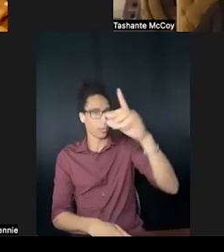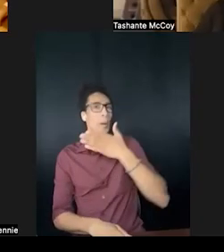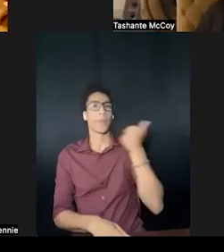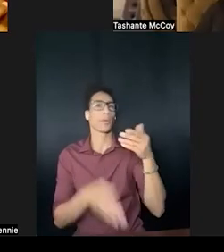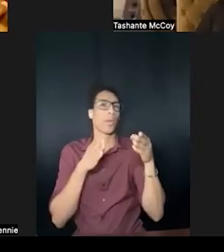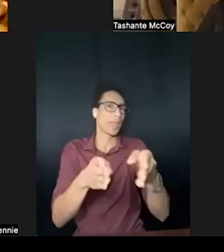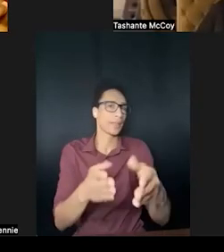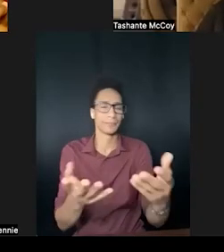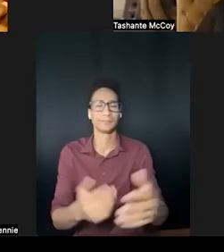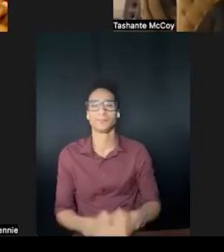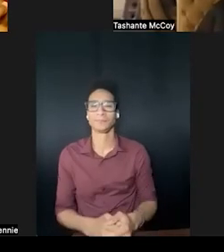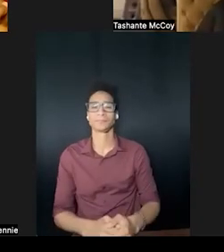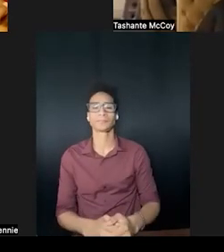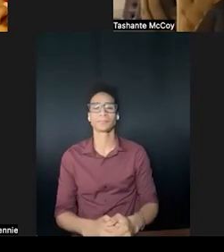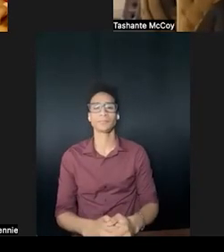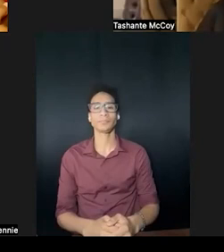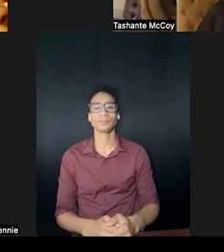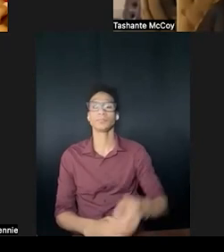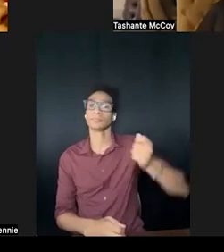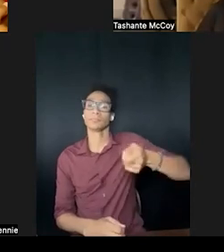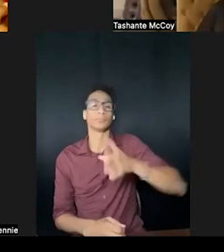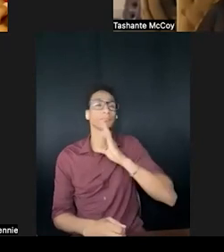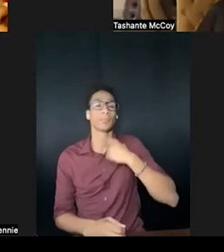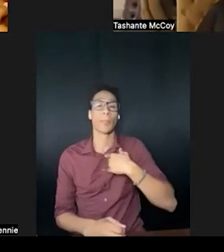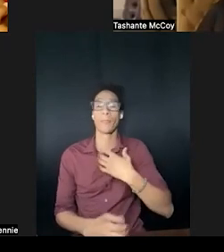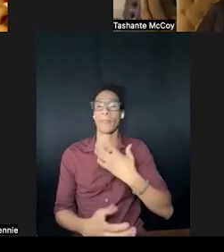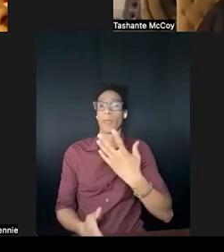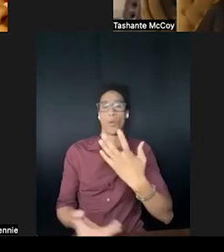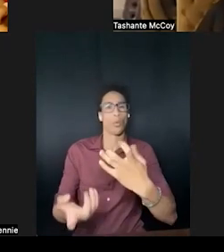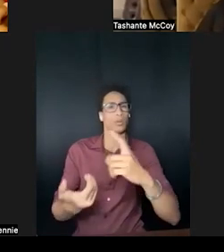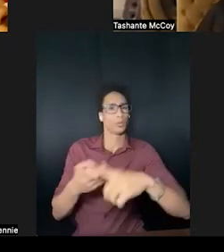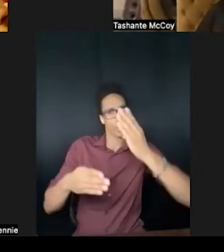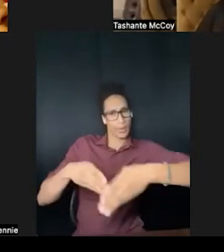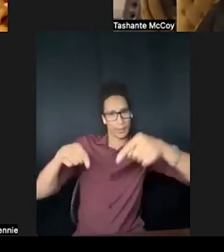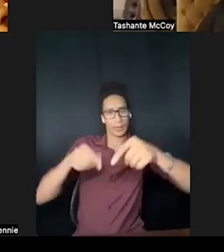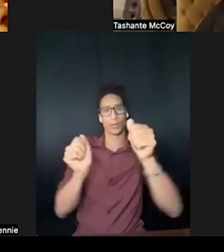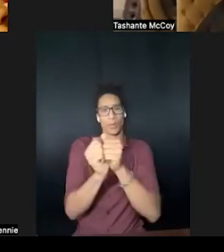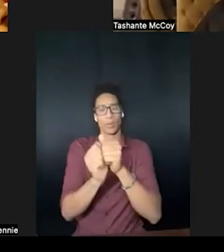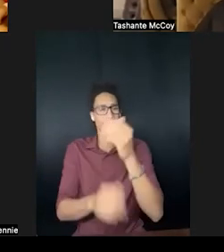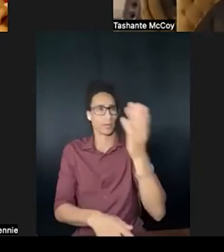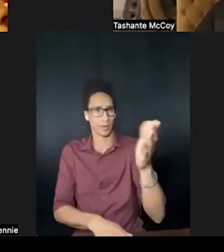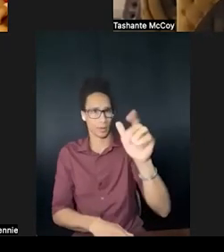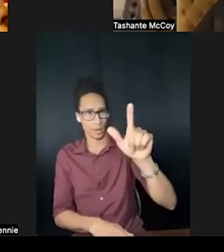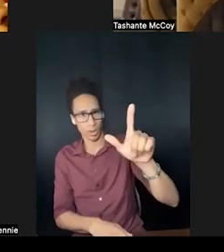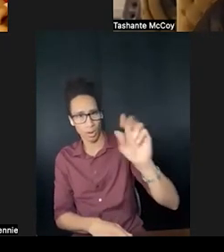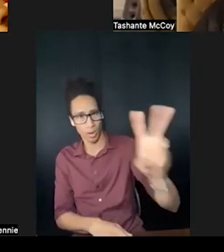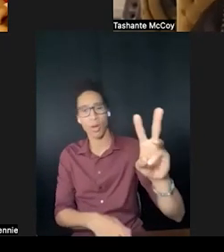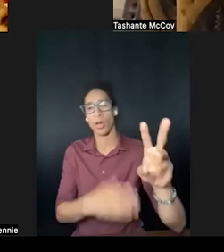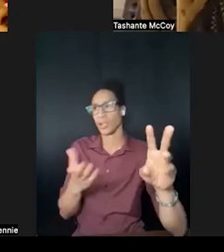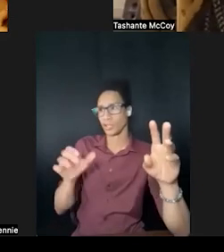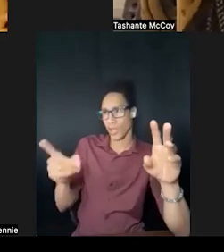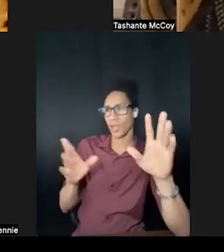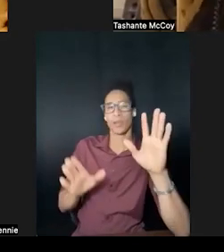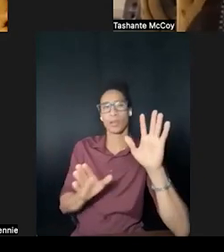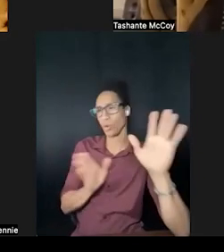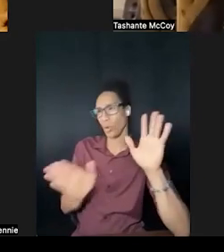Mm-hmm. I'd like to end with comments from Lawrence and Chad, and just thank you for offering different stances